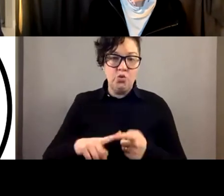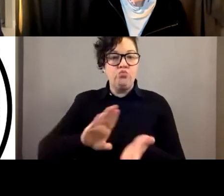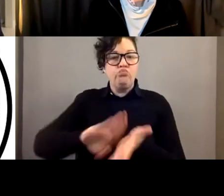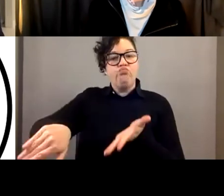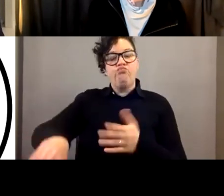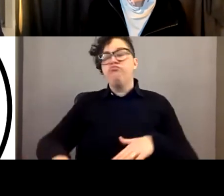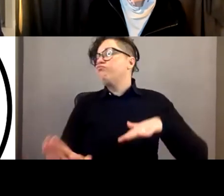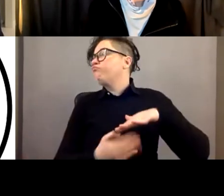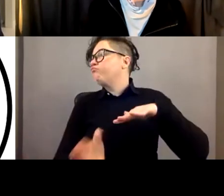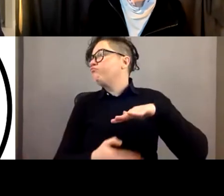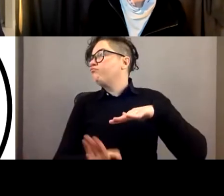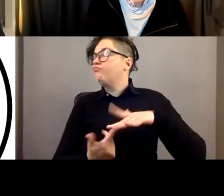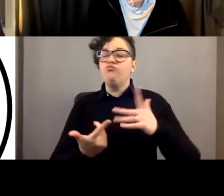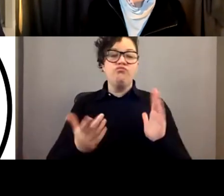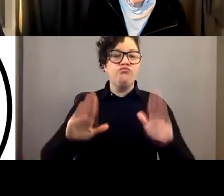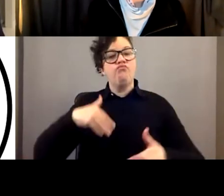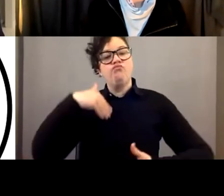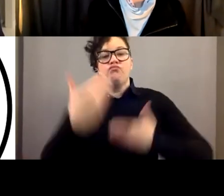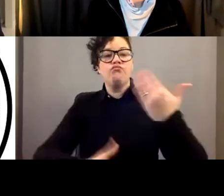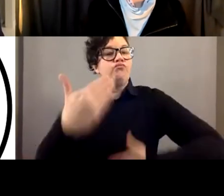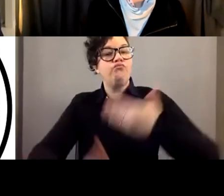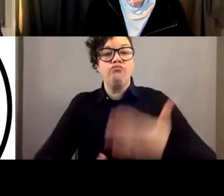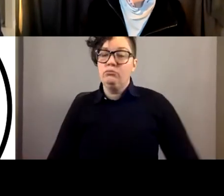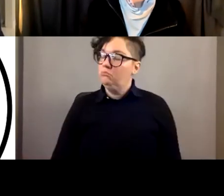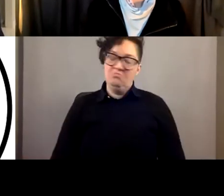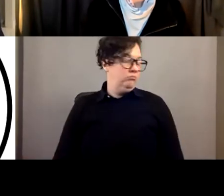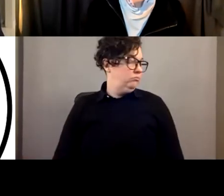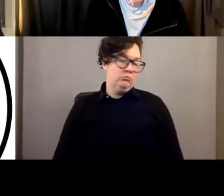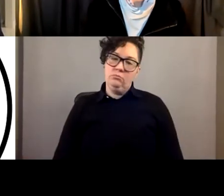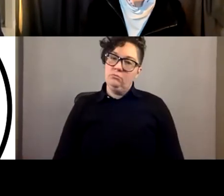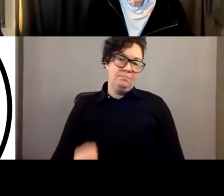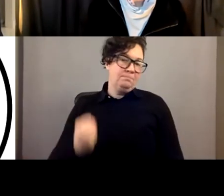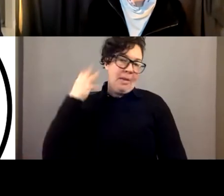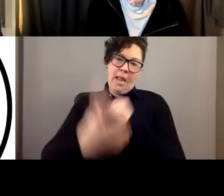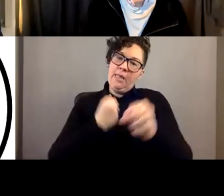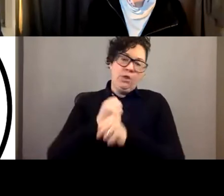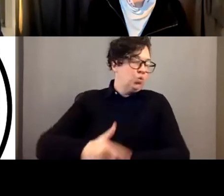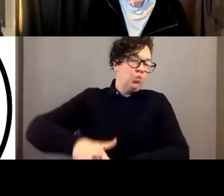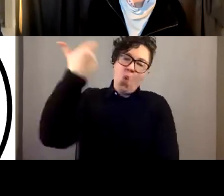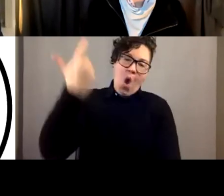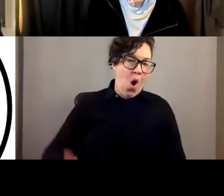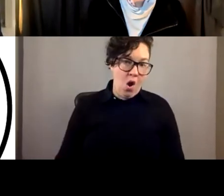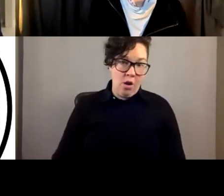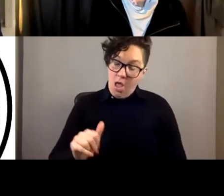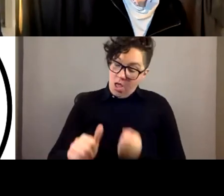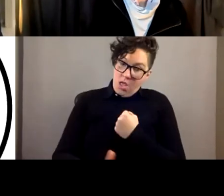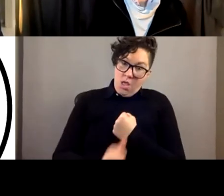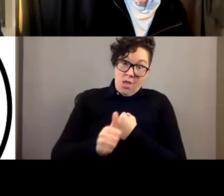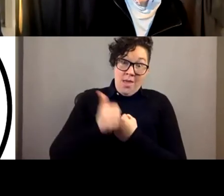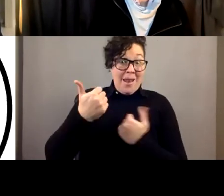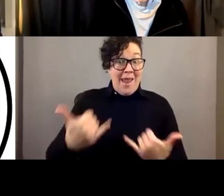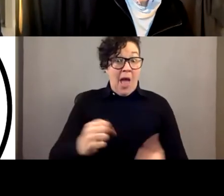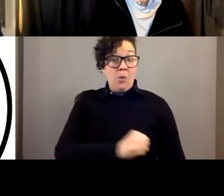under the rug. I think we've been doing that for too long, and it's one of the dangers, I think, that the Senate is grappling with right